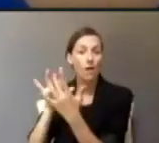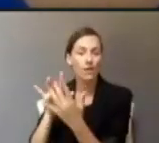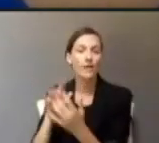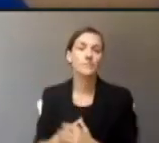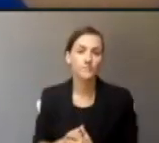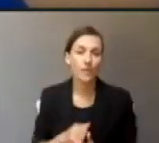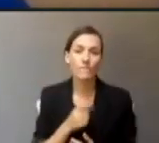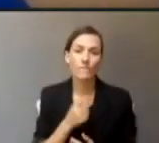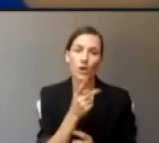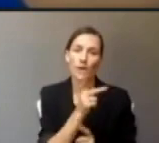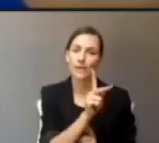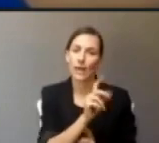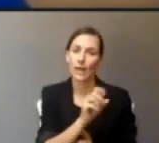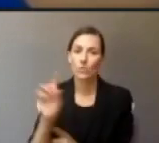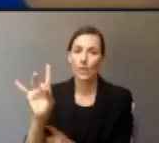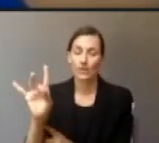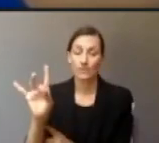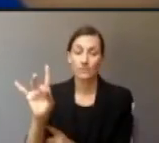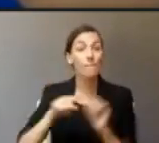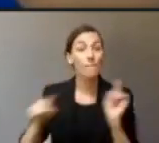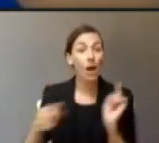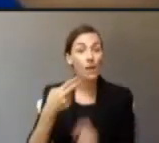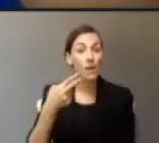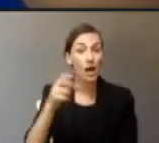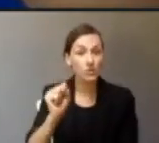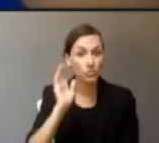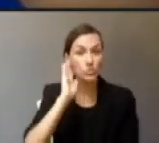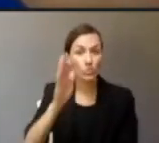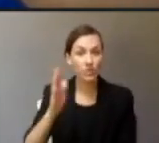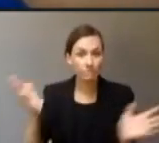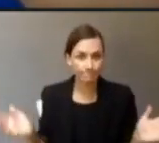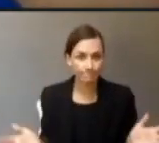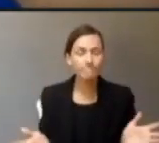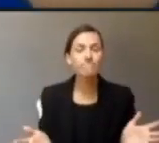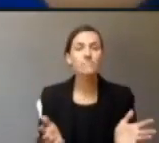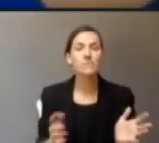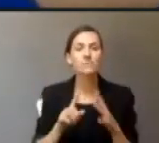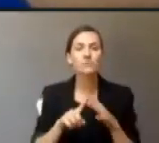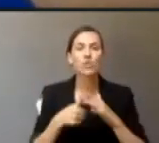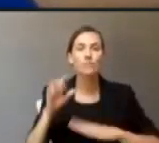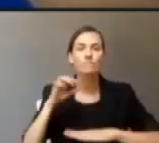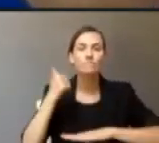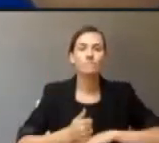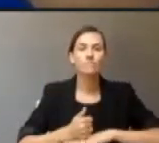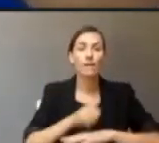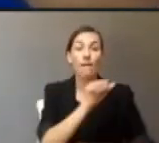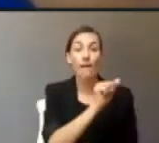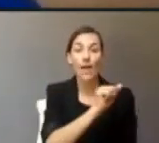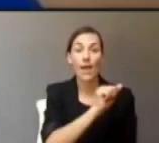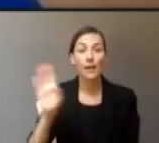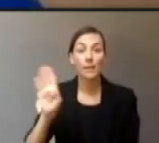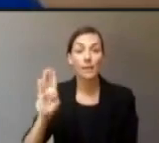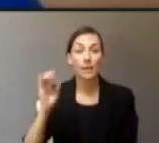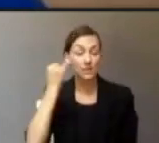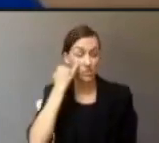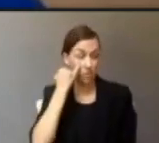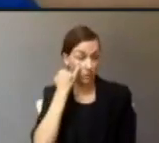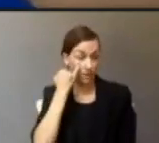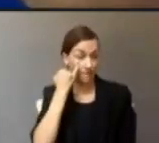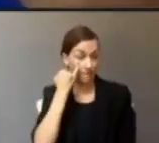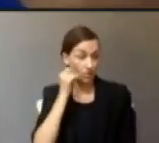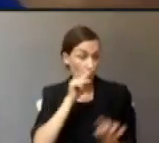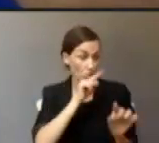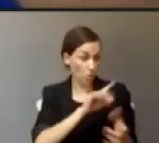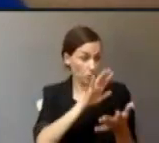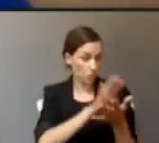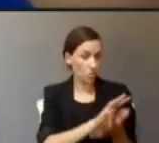schools, we are going to facilitate an A/B schedule. So for instance, if your high schooler goes to school Monday, Wednesday,